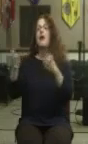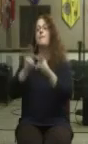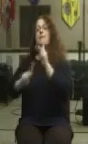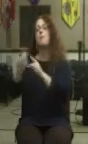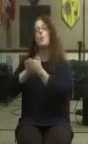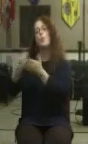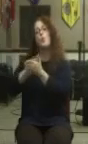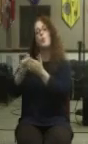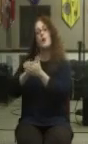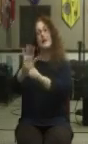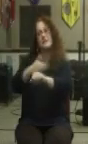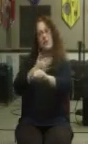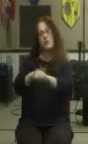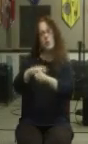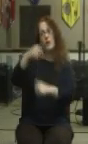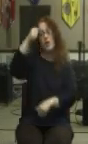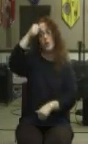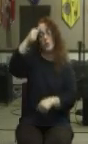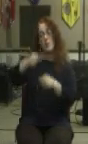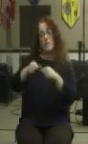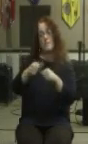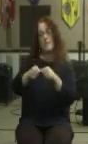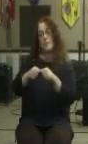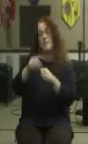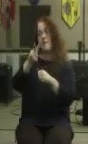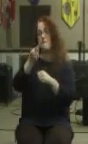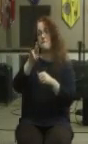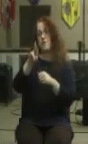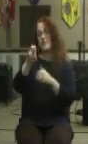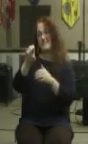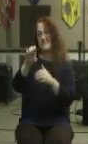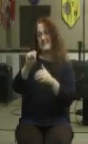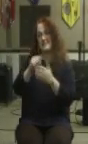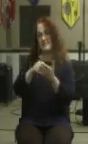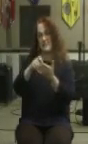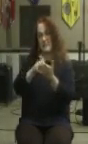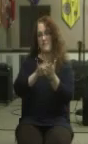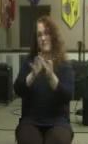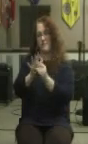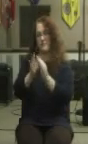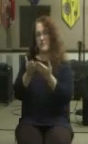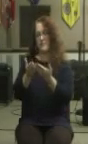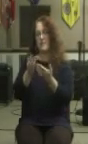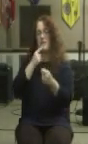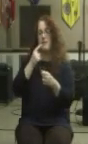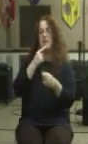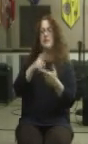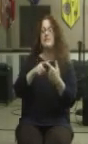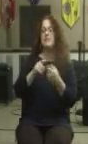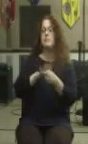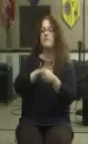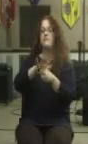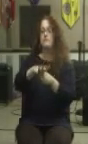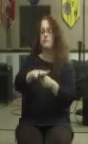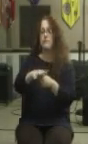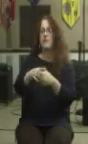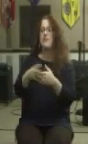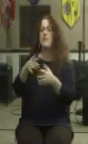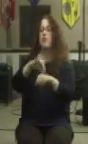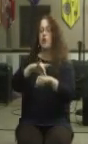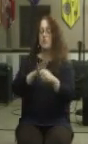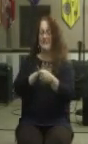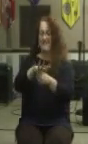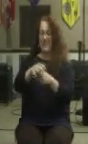songs so we can remember verses. But here it is, it's saying that the earth will be filled with the knowledge. It didn't say that the earth will be filled with the